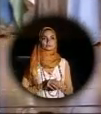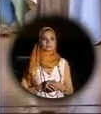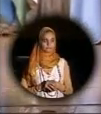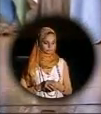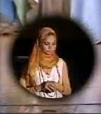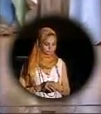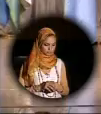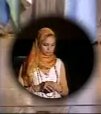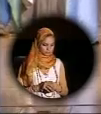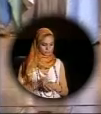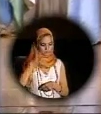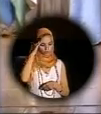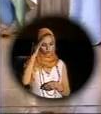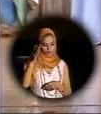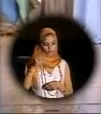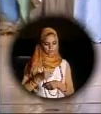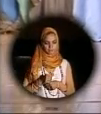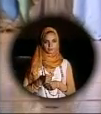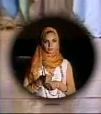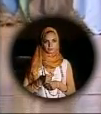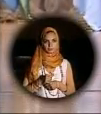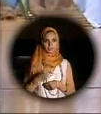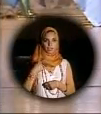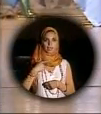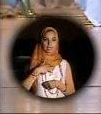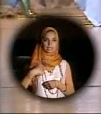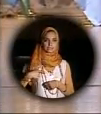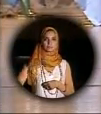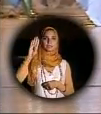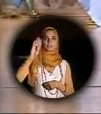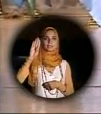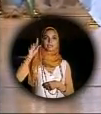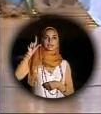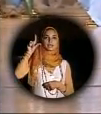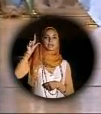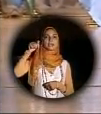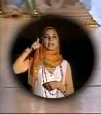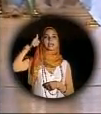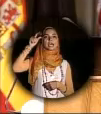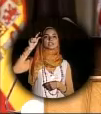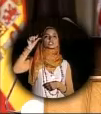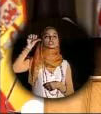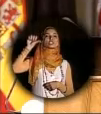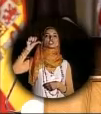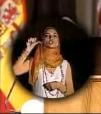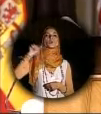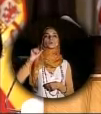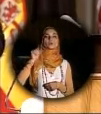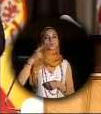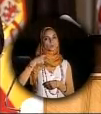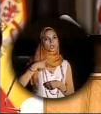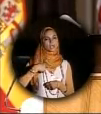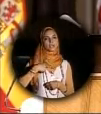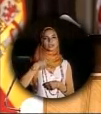Thank you, Diamante. First of all, my name is Claudio Giugliemma. It sounds Italian, but I'm from the Italian-speaking part of Switzerland. That's the